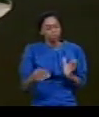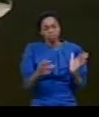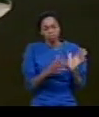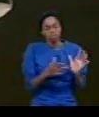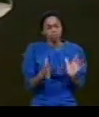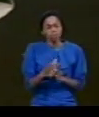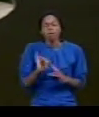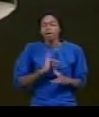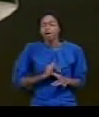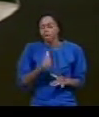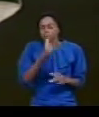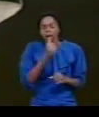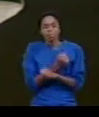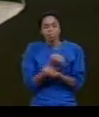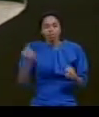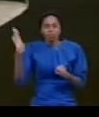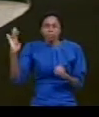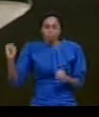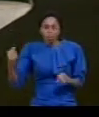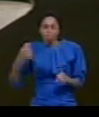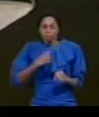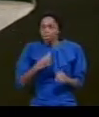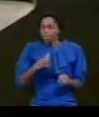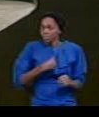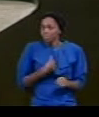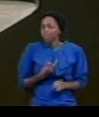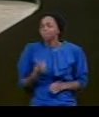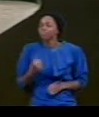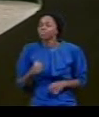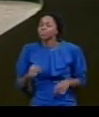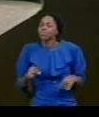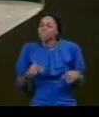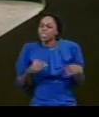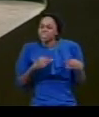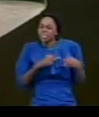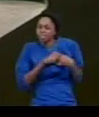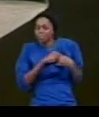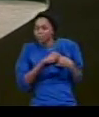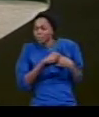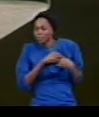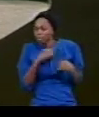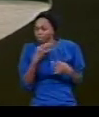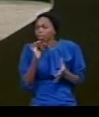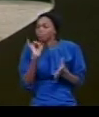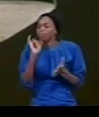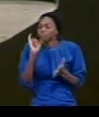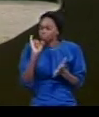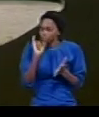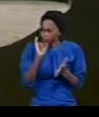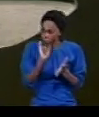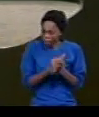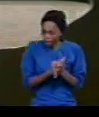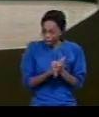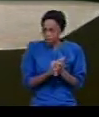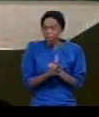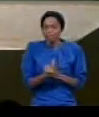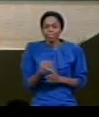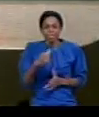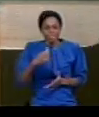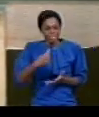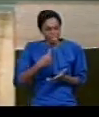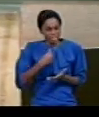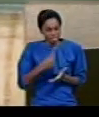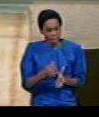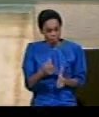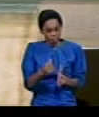saved by myself. The guilt of such a self-righteous one in the